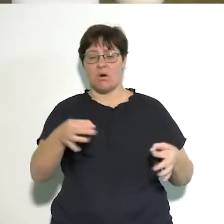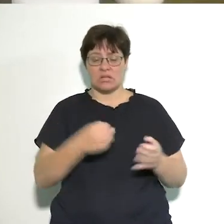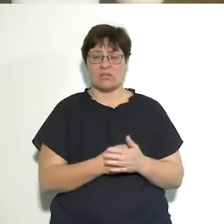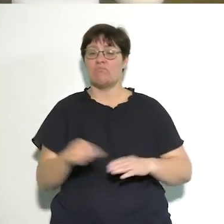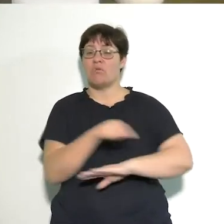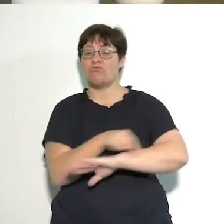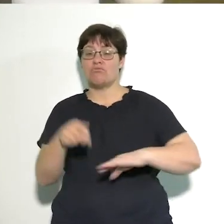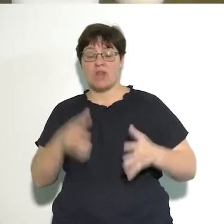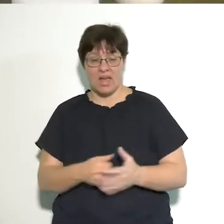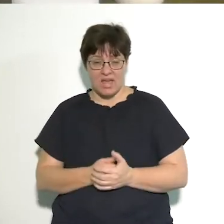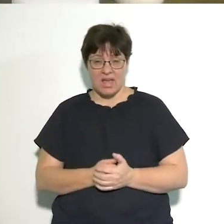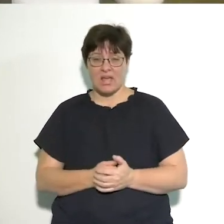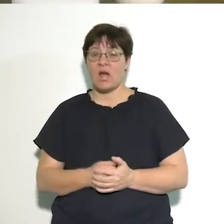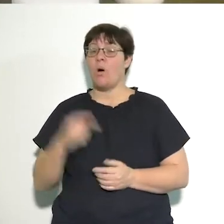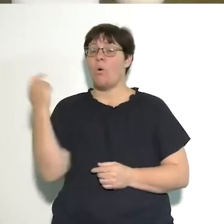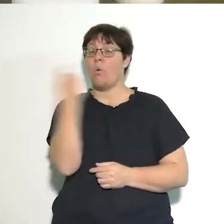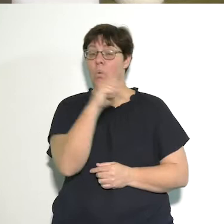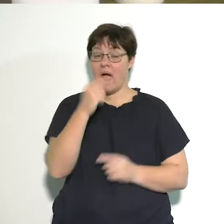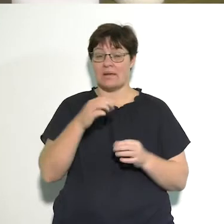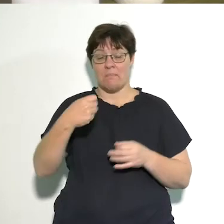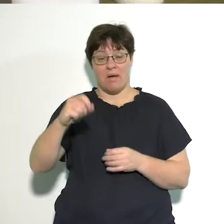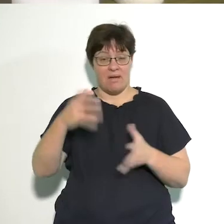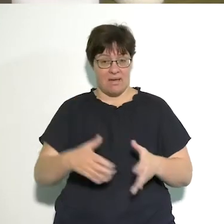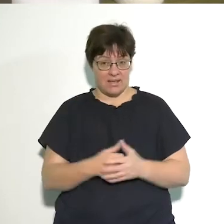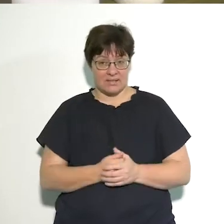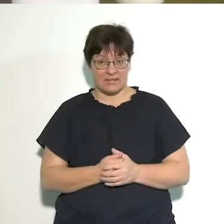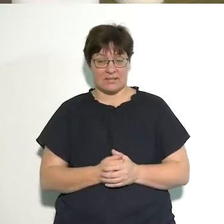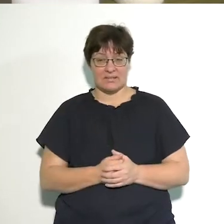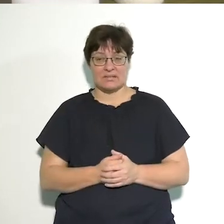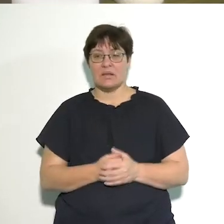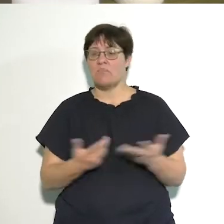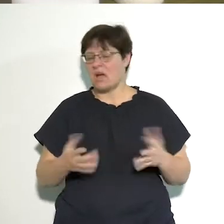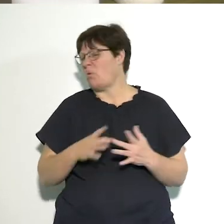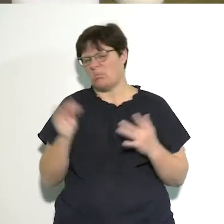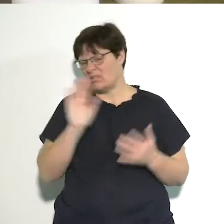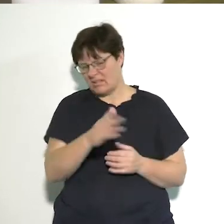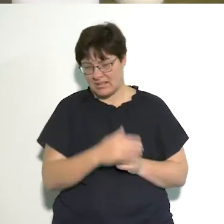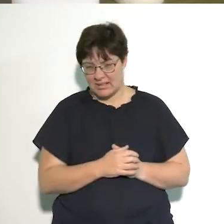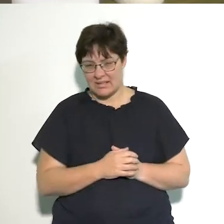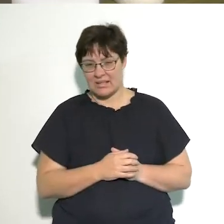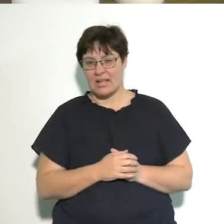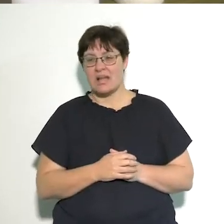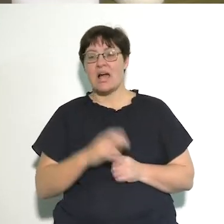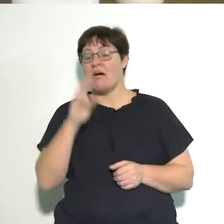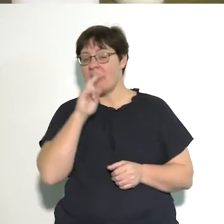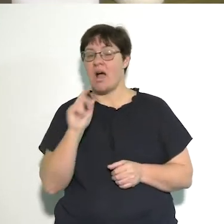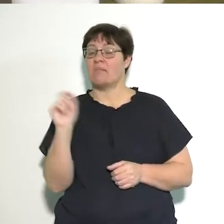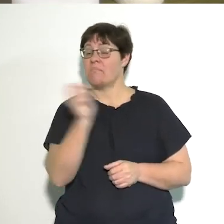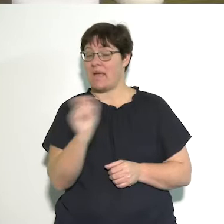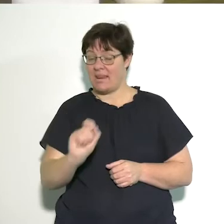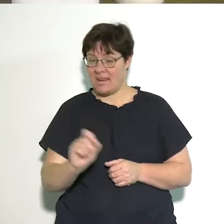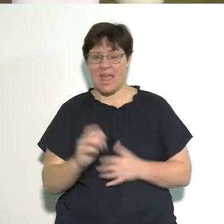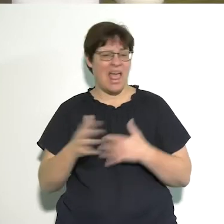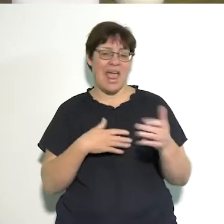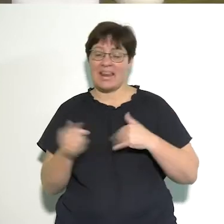box, you will need a ruler, you will need a whiteboard marker, although it is optional. You will need a